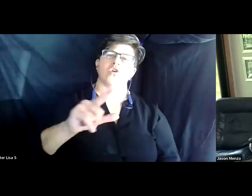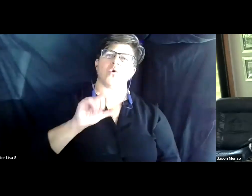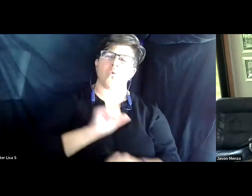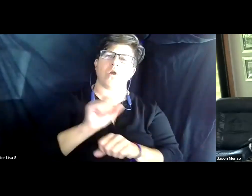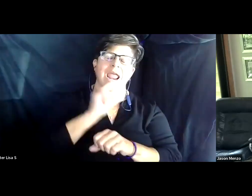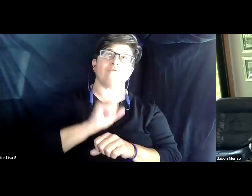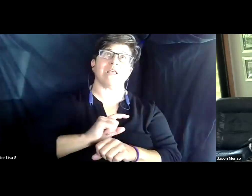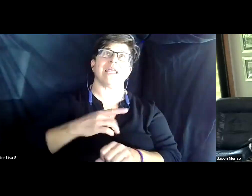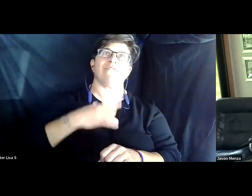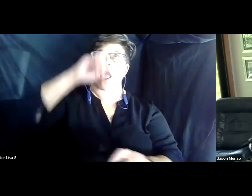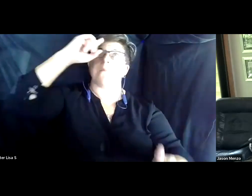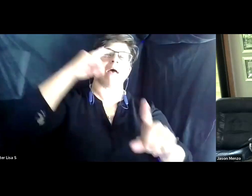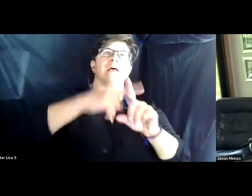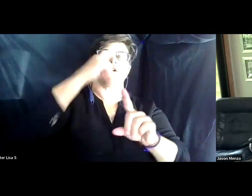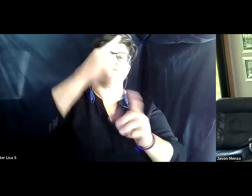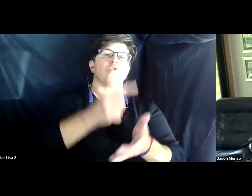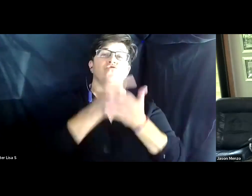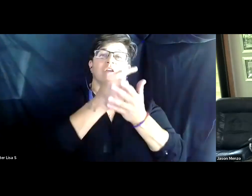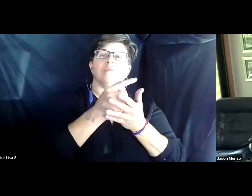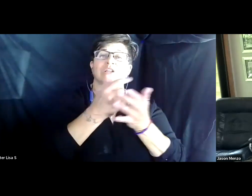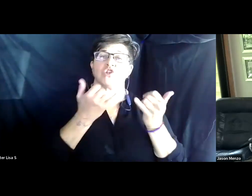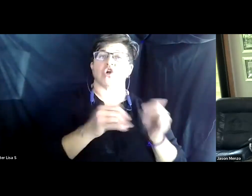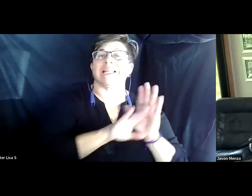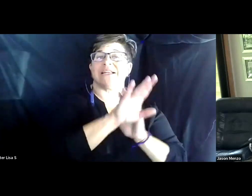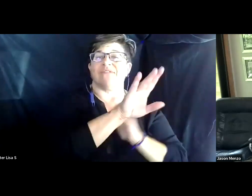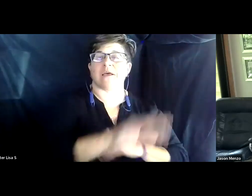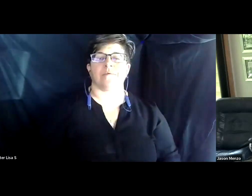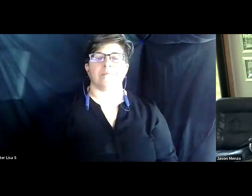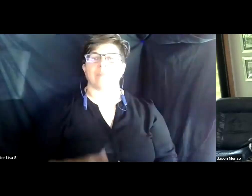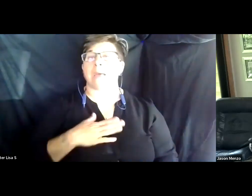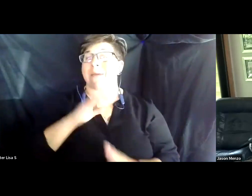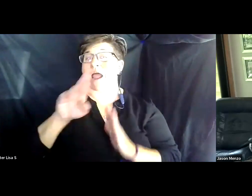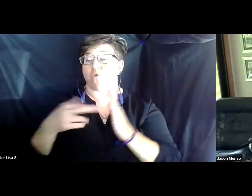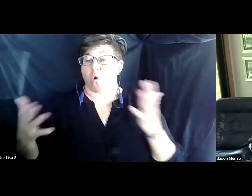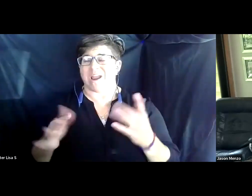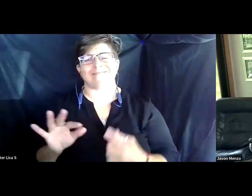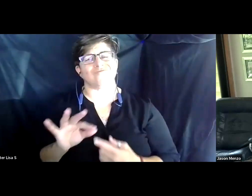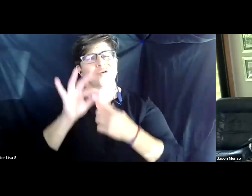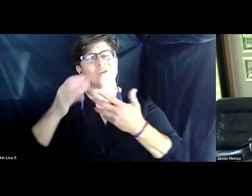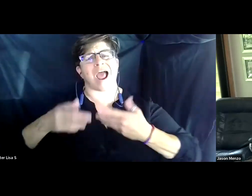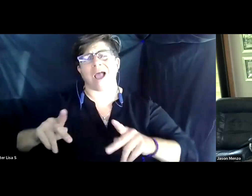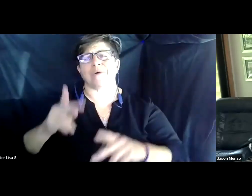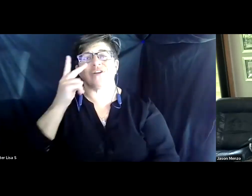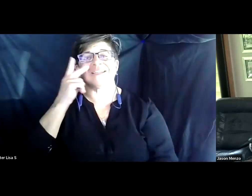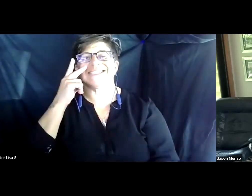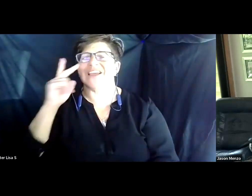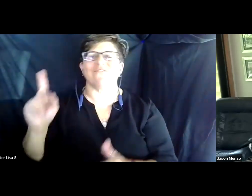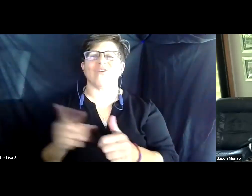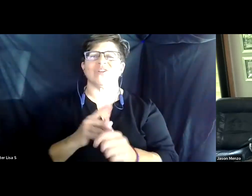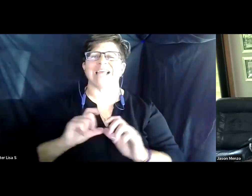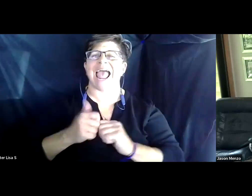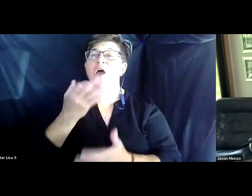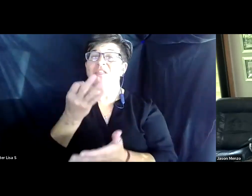the treatments that are in development. In my role here at the Foundation, I have this really unique opportunity to see firsthand how our